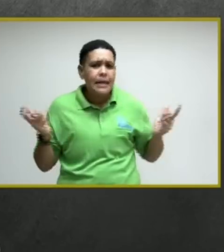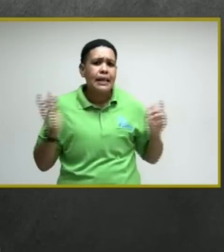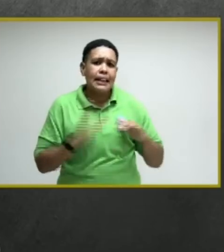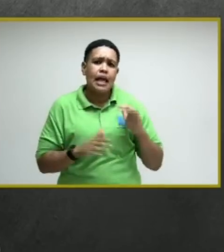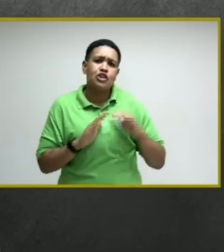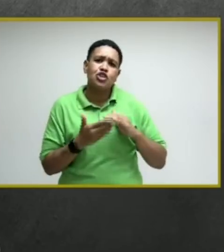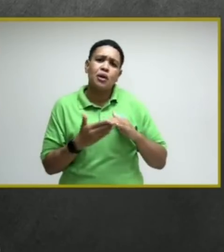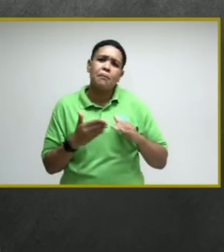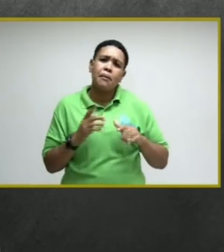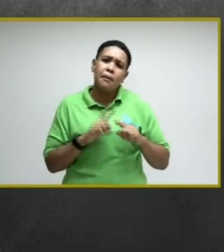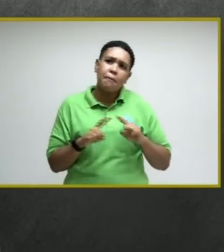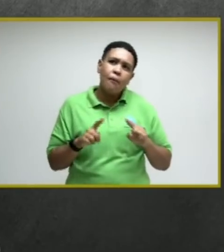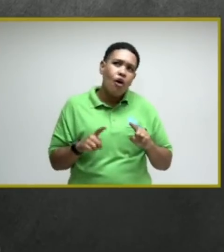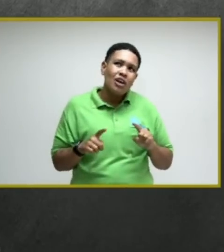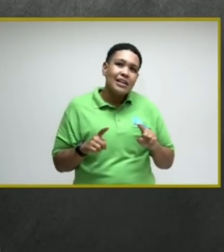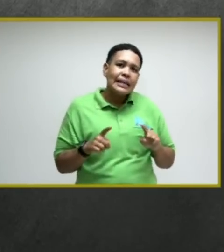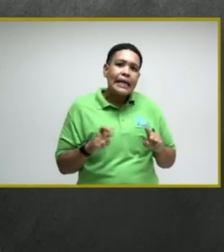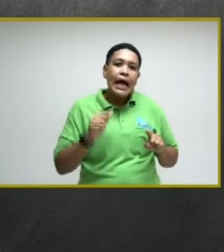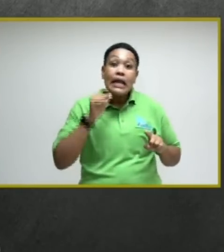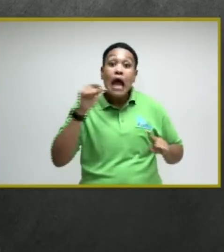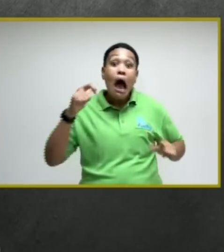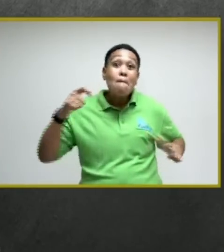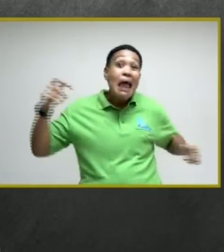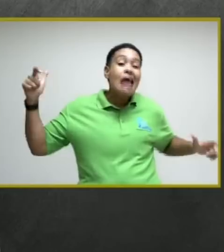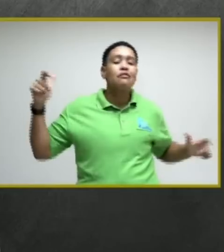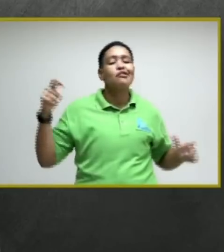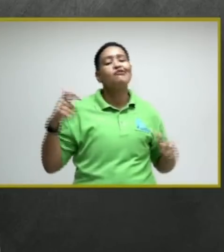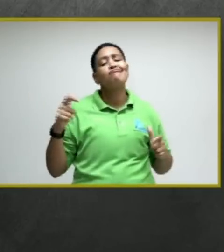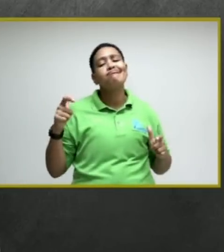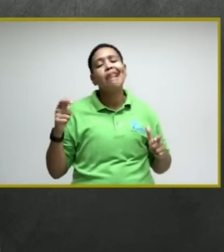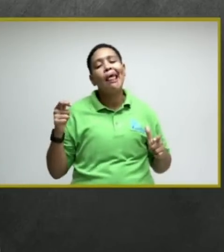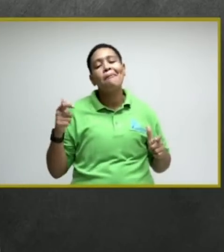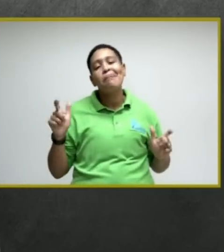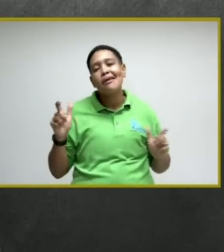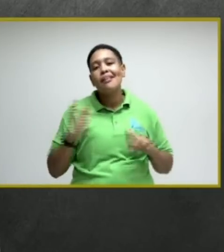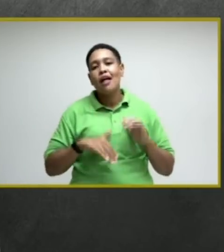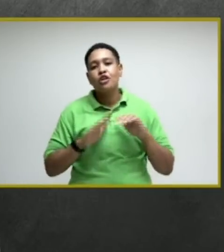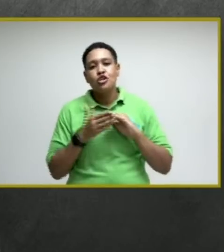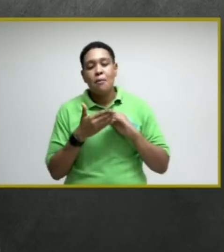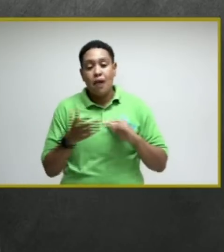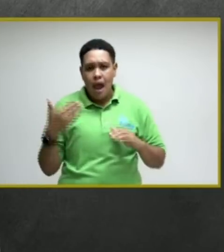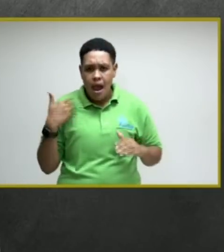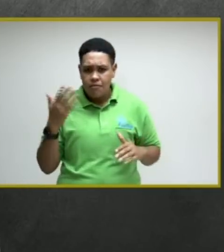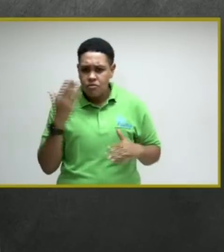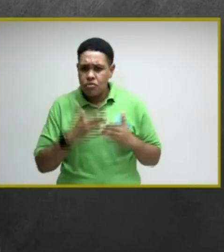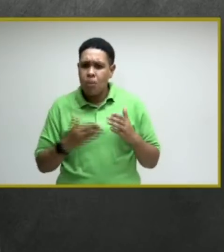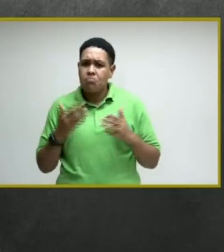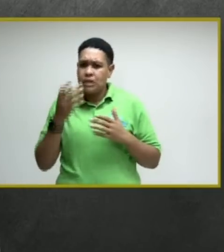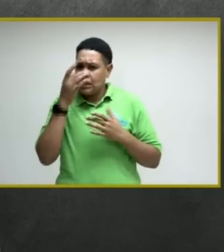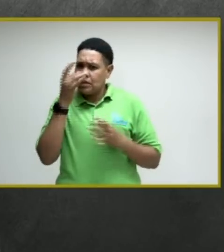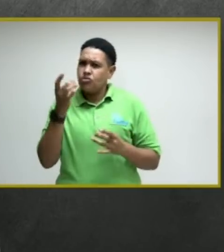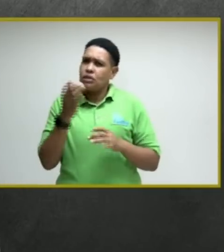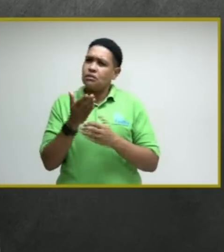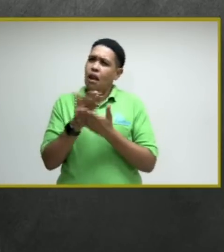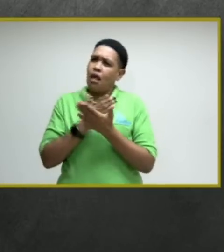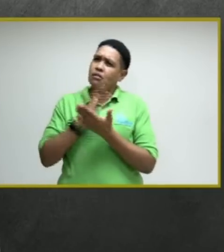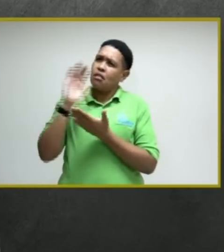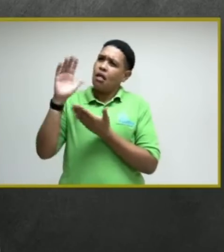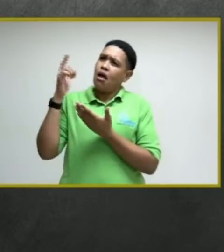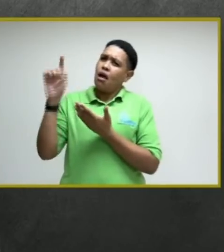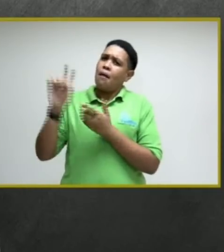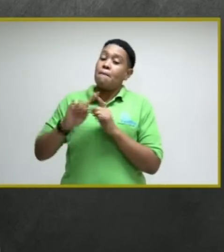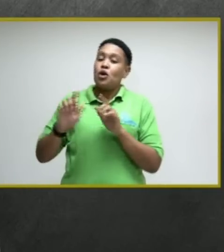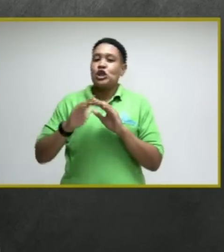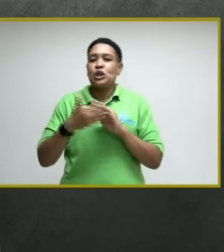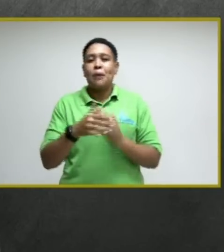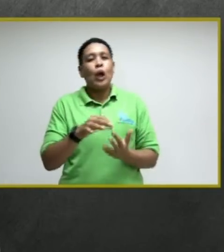not that much bigger. And they have some interesting lessons there. But the important thing is that ours is a unique